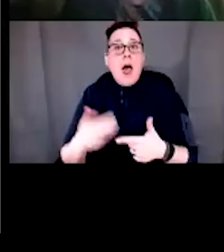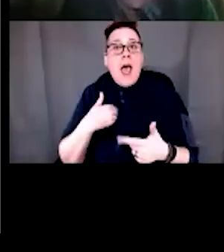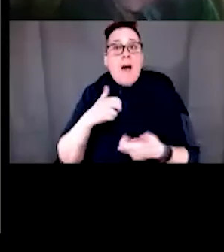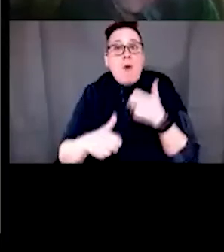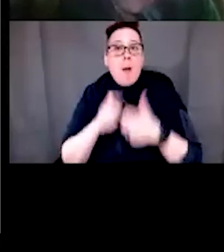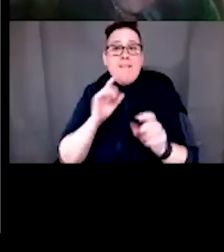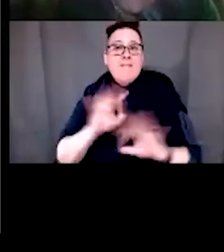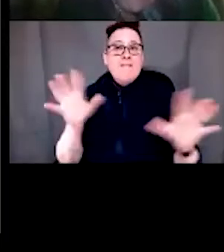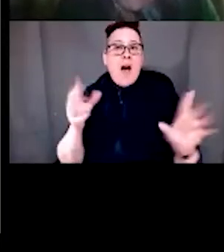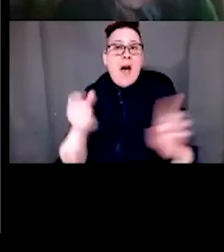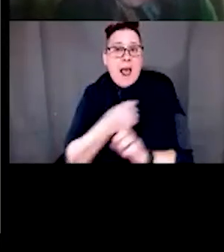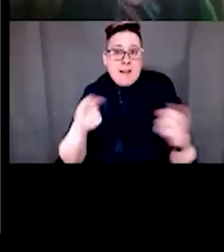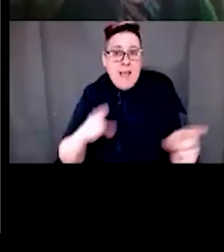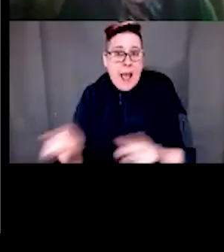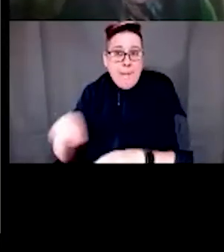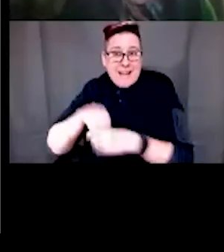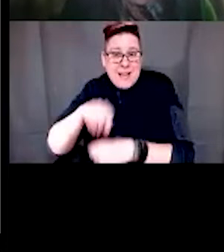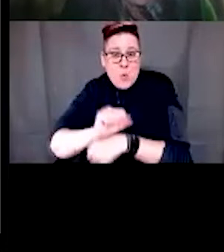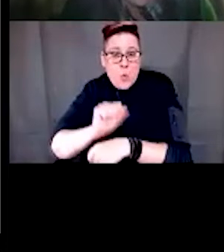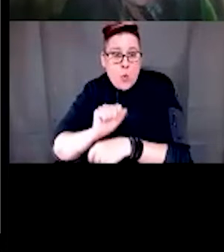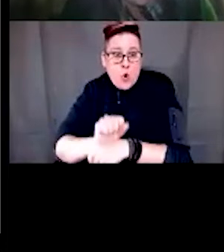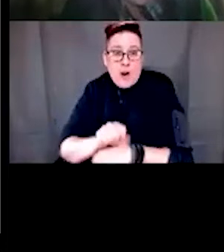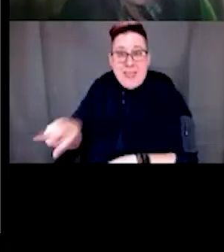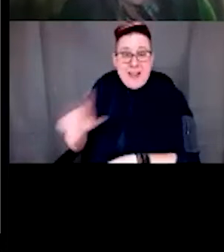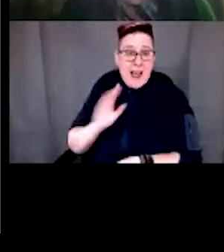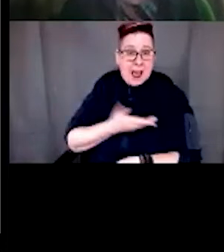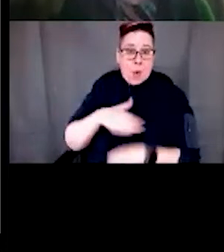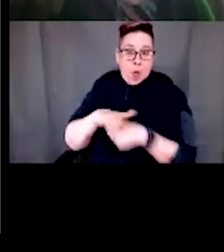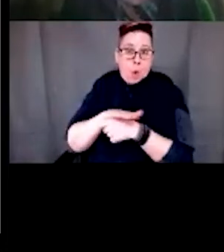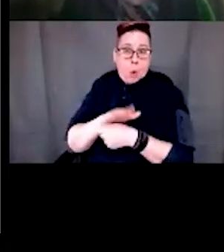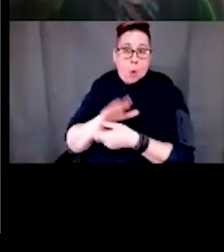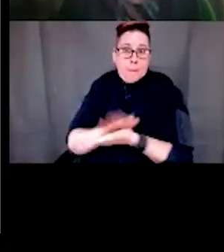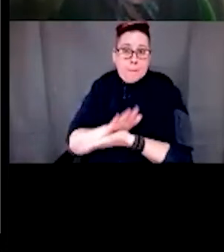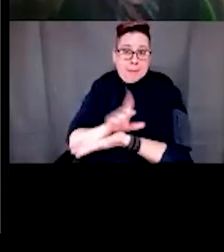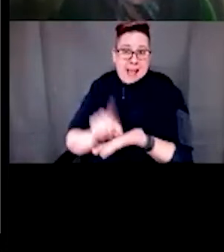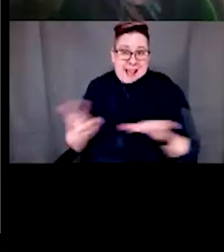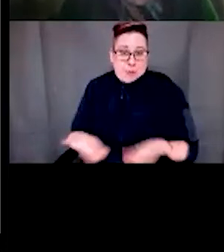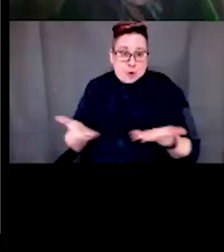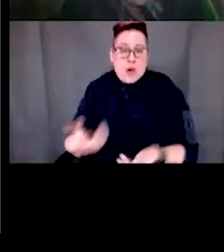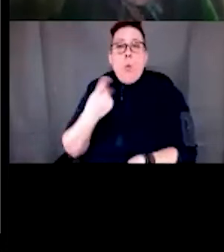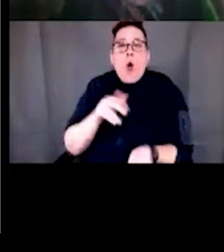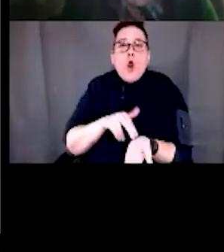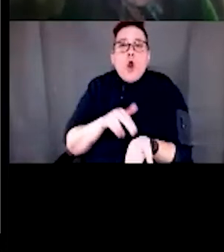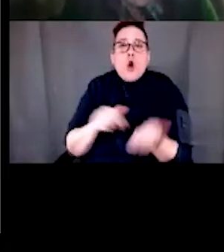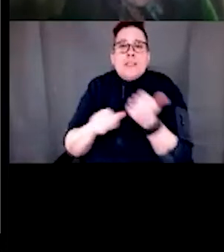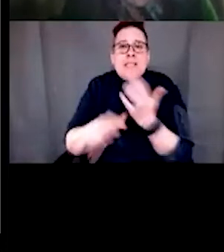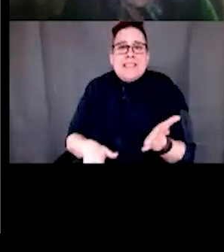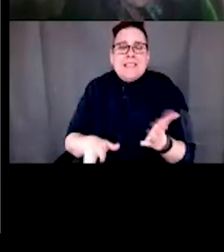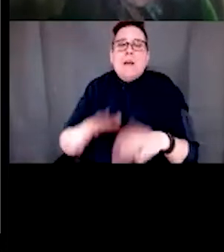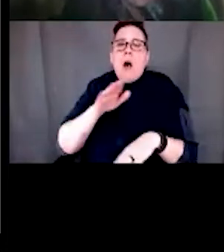from our local paper. There was a nursing assistant on a, not a mental health